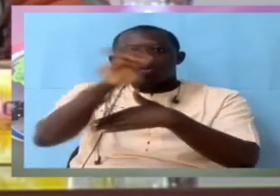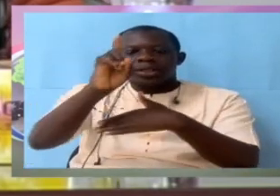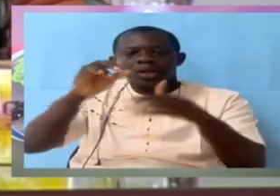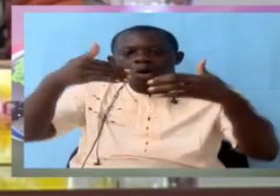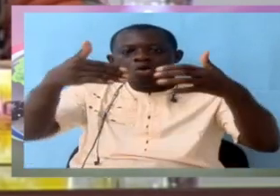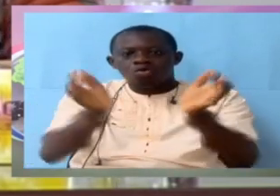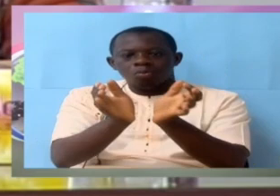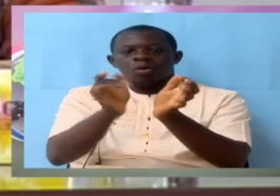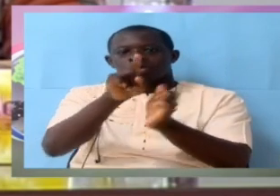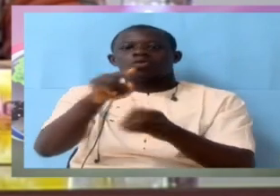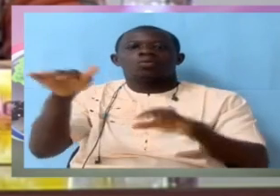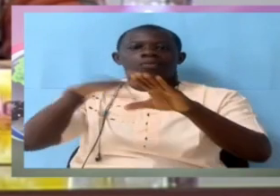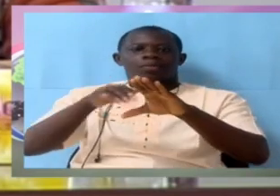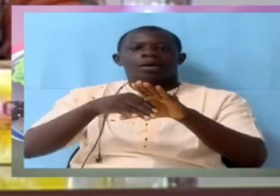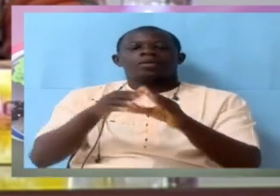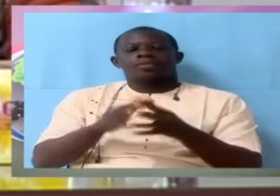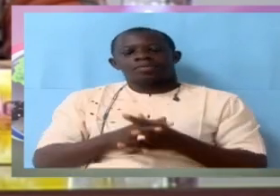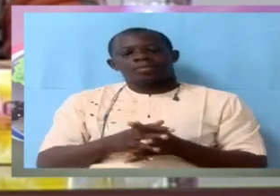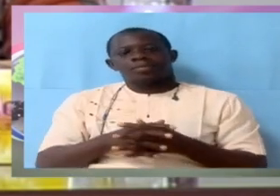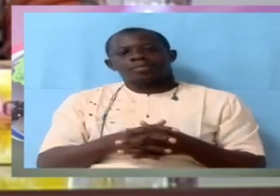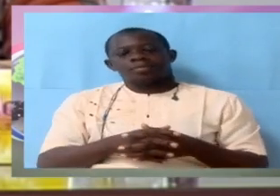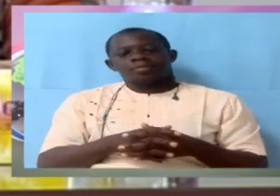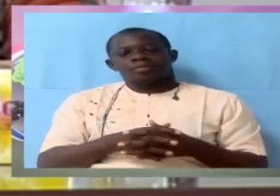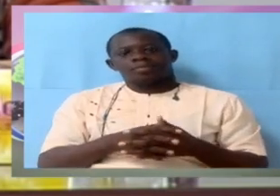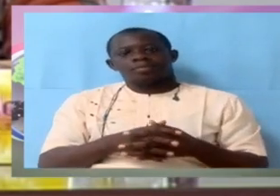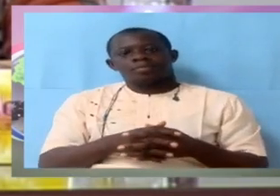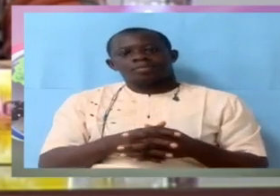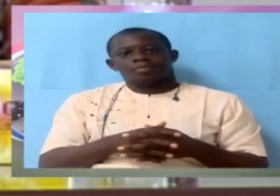ita fon kundingo ite alo ne de kafu jumala koto.